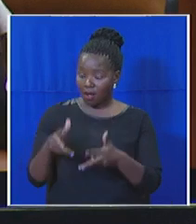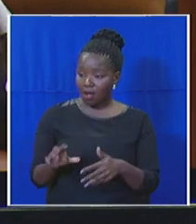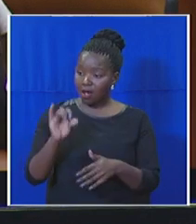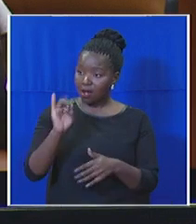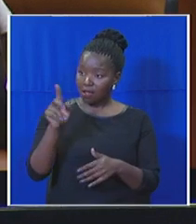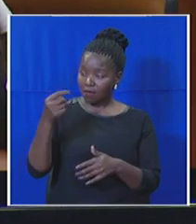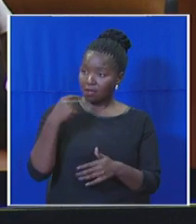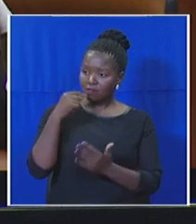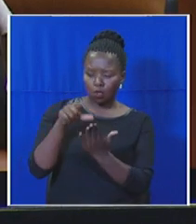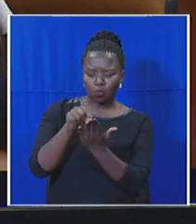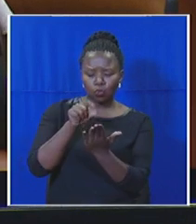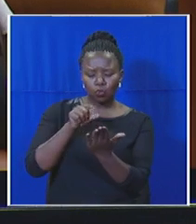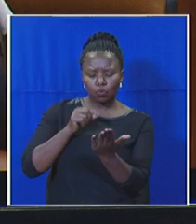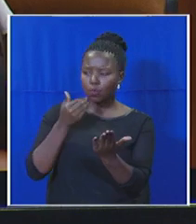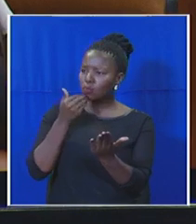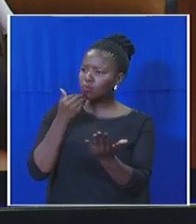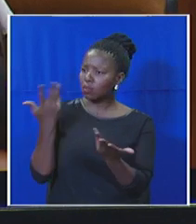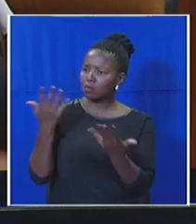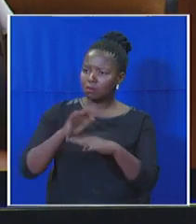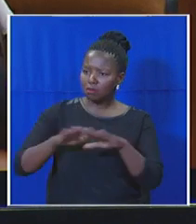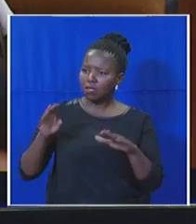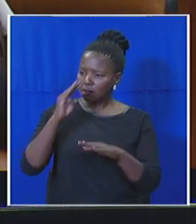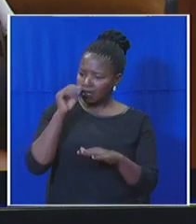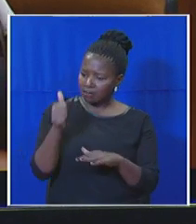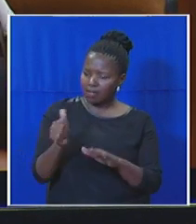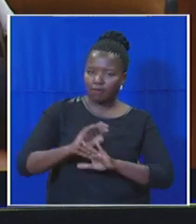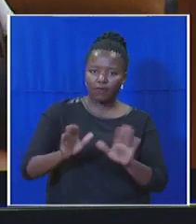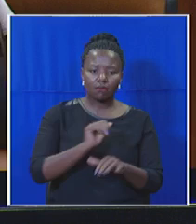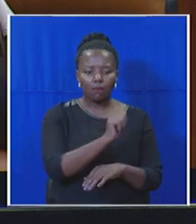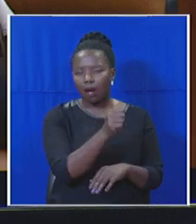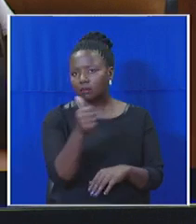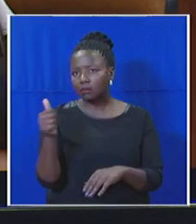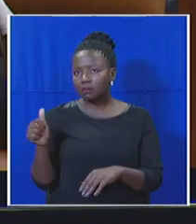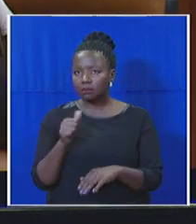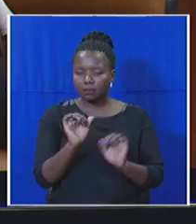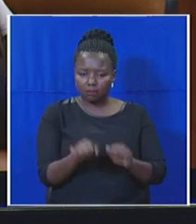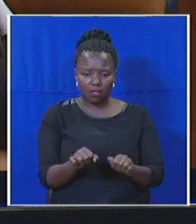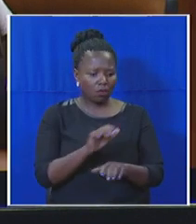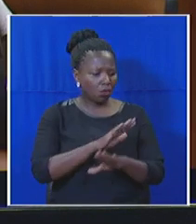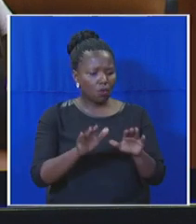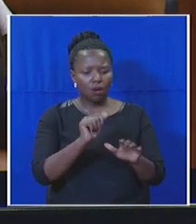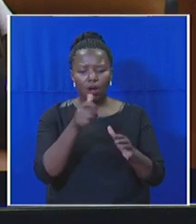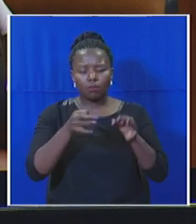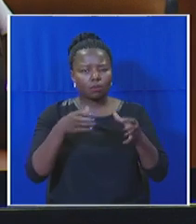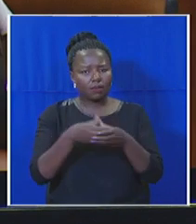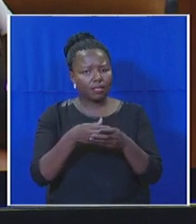were going to choose party by party, let us just go down to Honorable that in the next Shibambu, question, please take your you seat. note all the other parties as